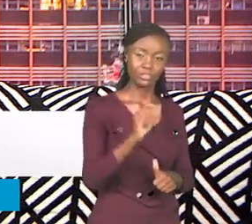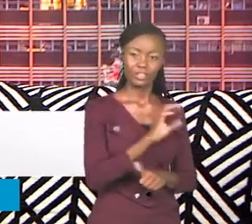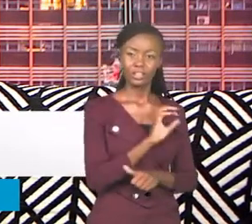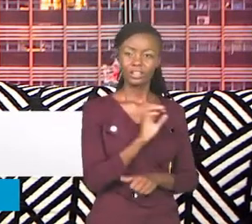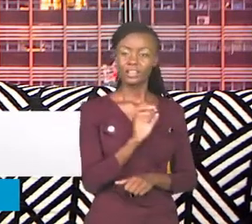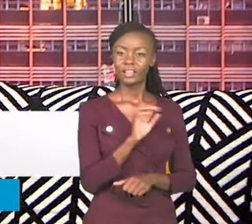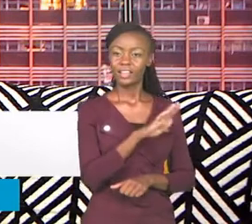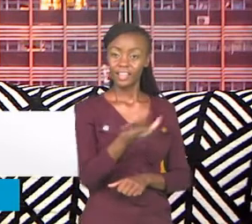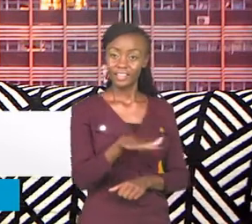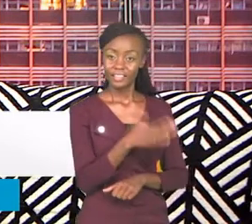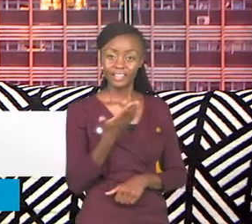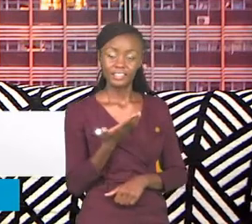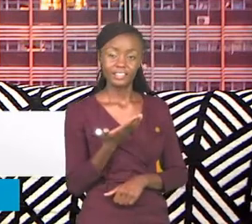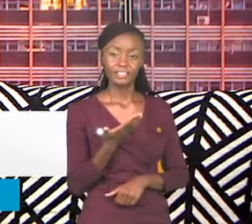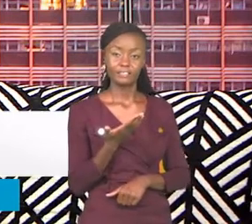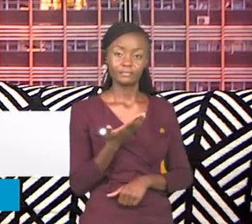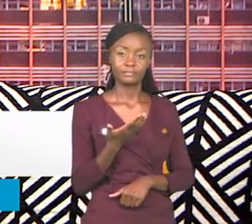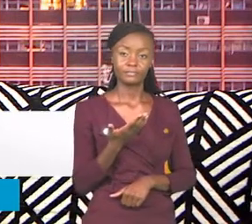These high collision areas.